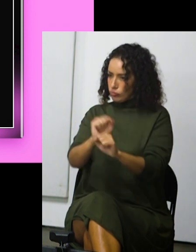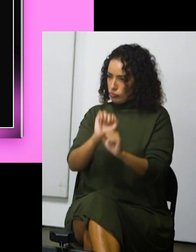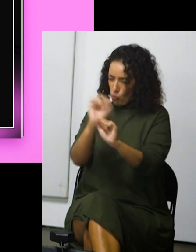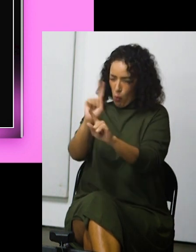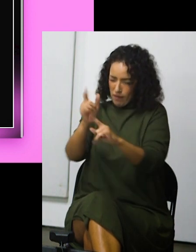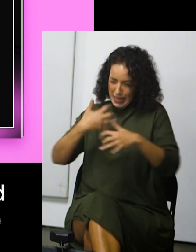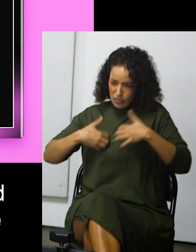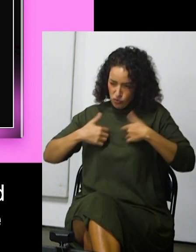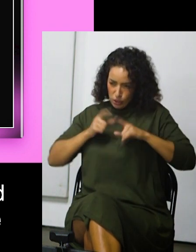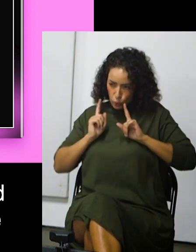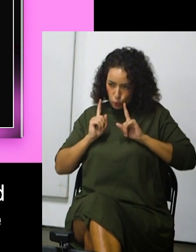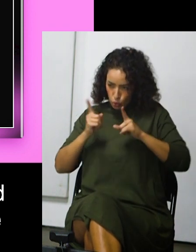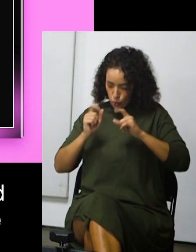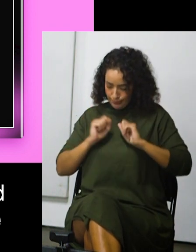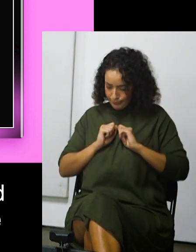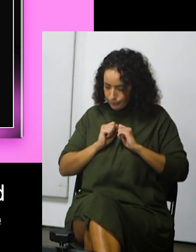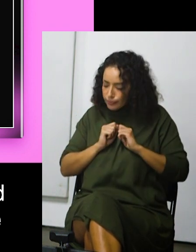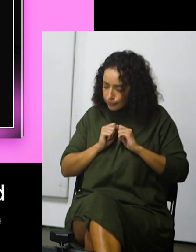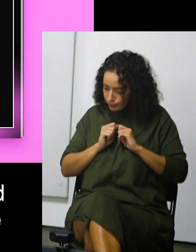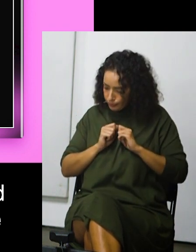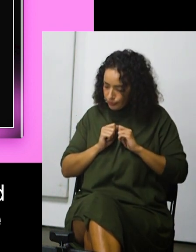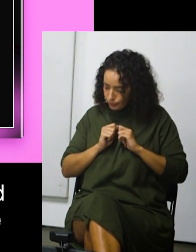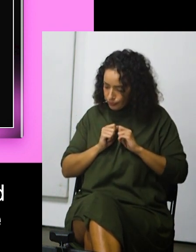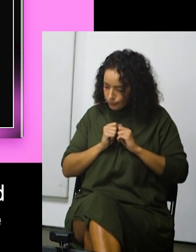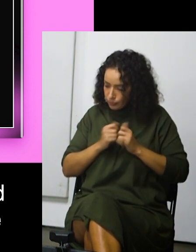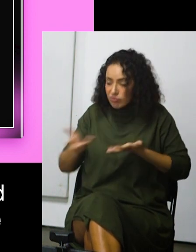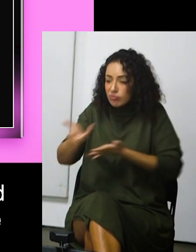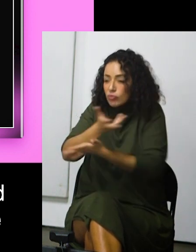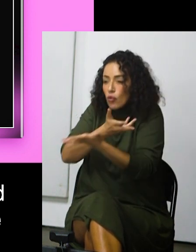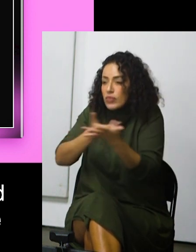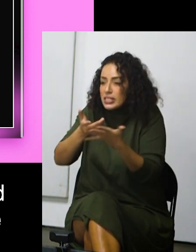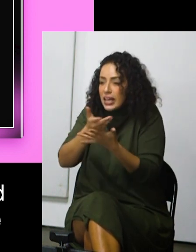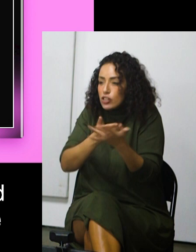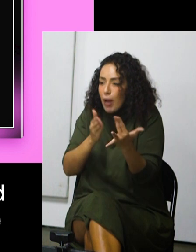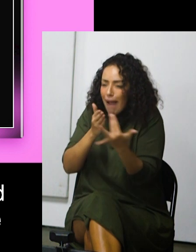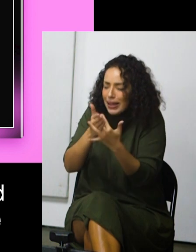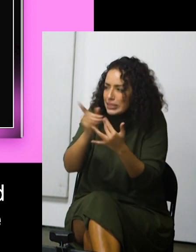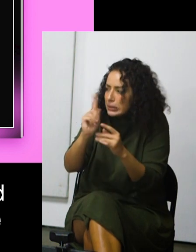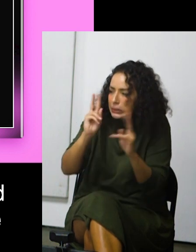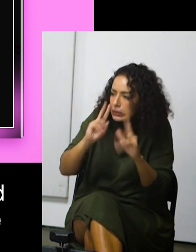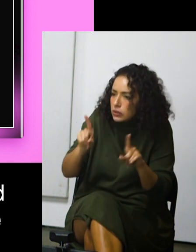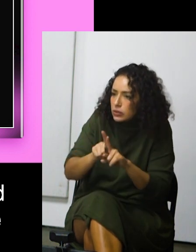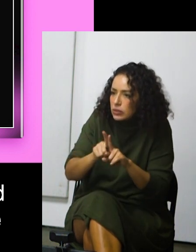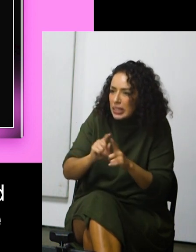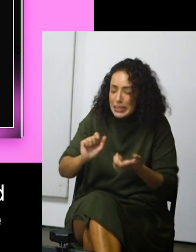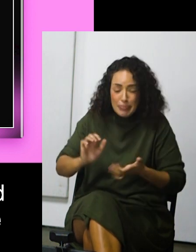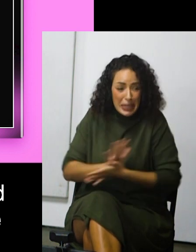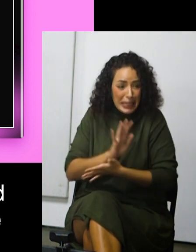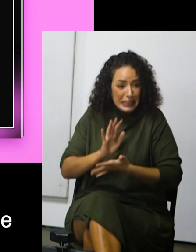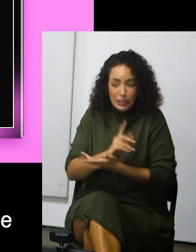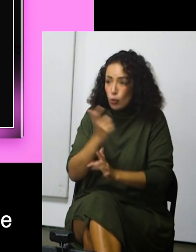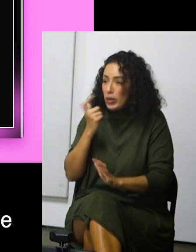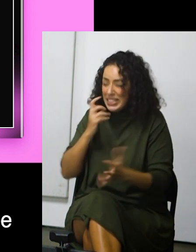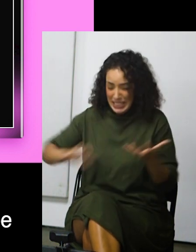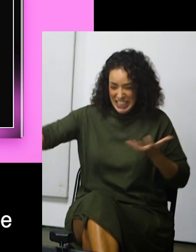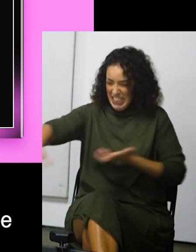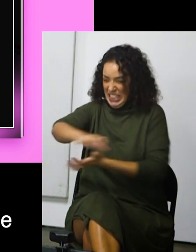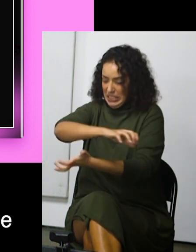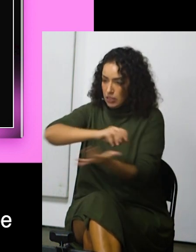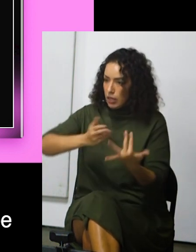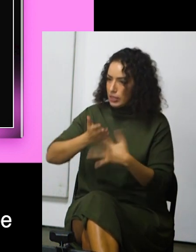interests. Having conversations about access is messy and nuanced. Access needs change and can change